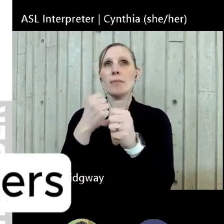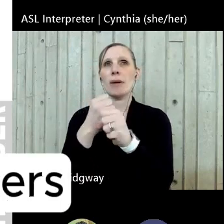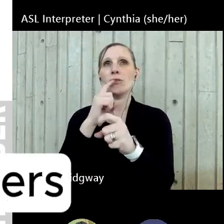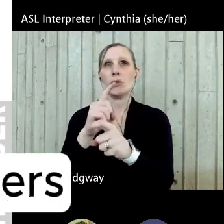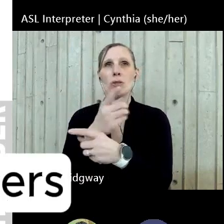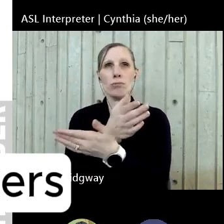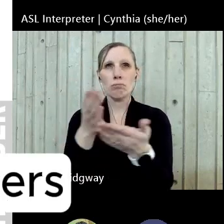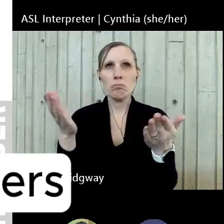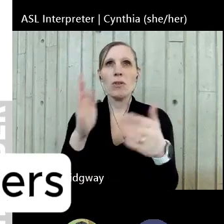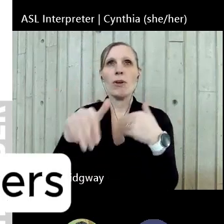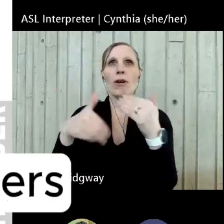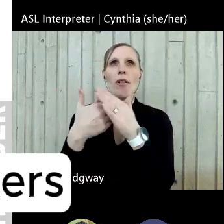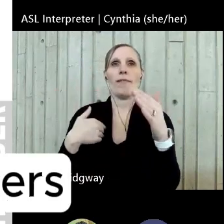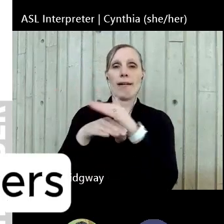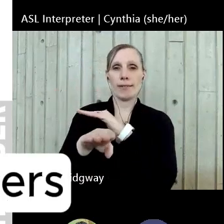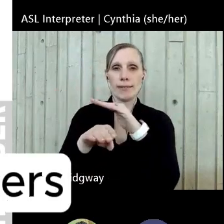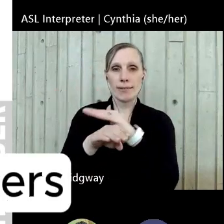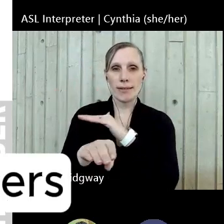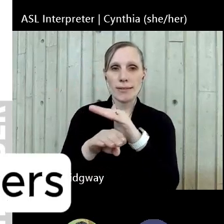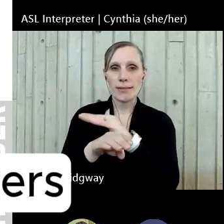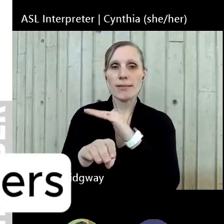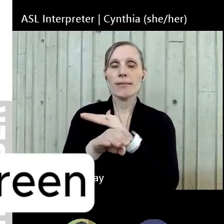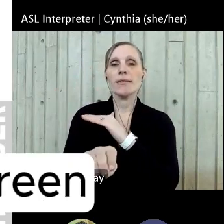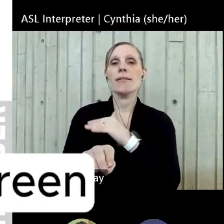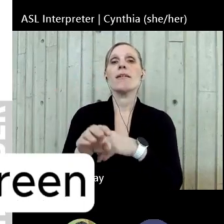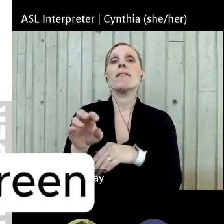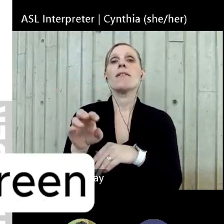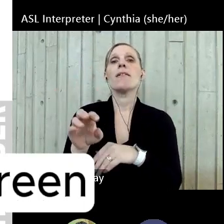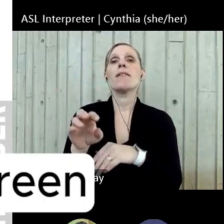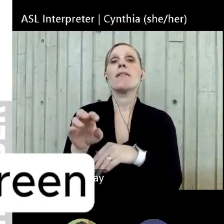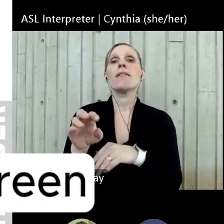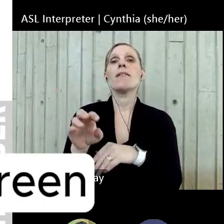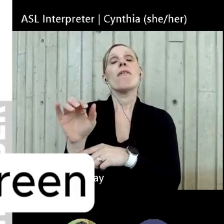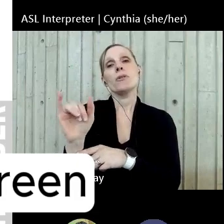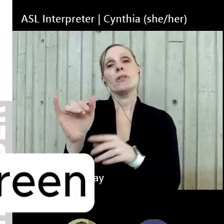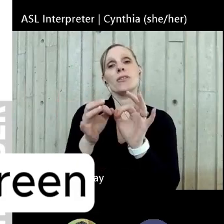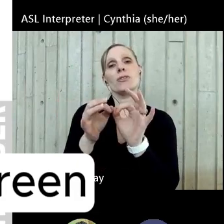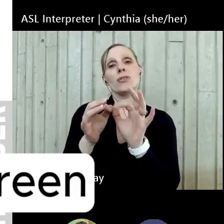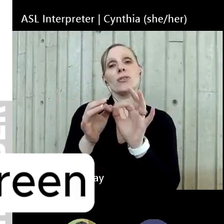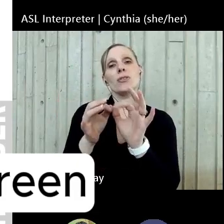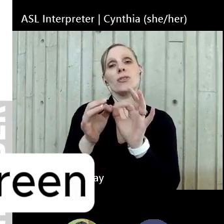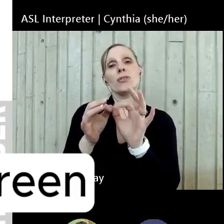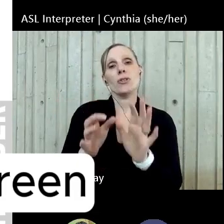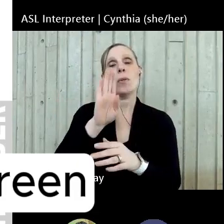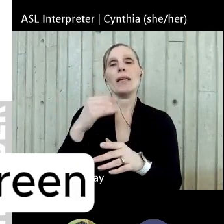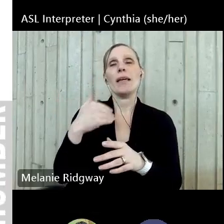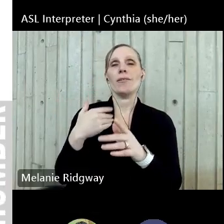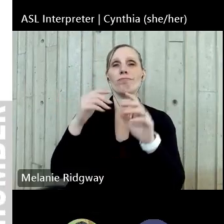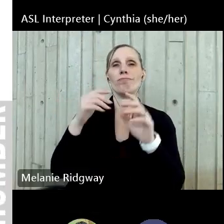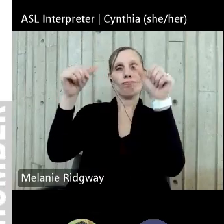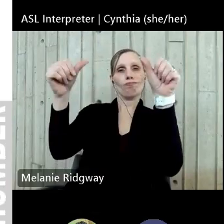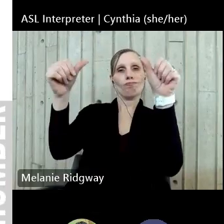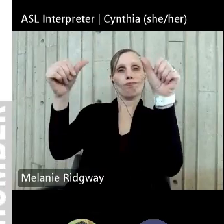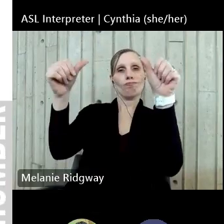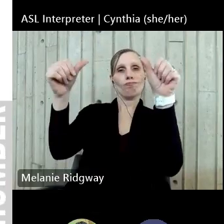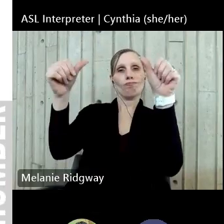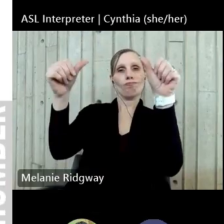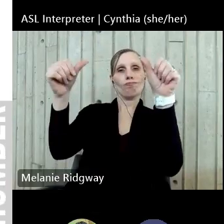along, each speaker, as well as the ASL interpreters, will be automatically spotlighted on the screen.